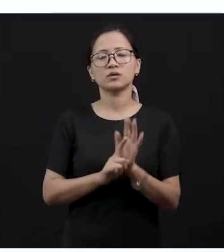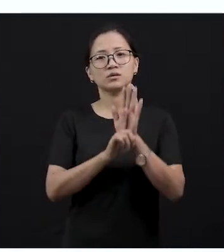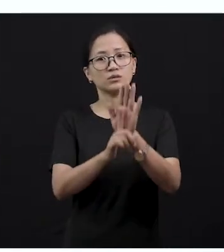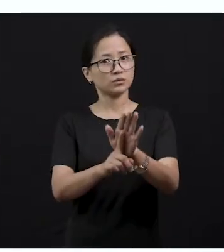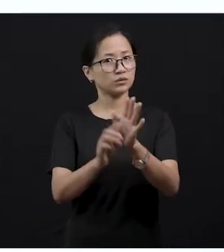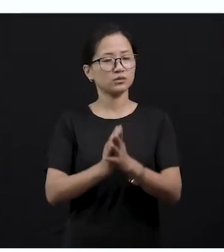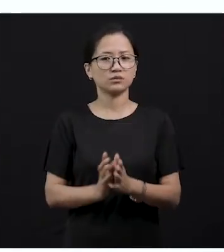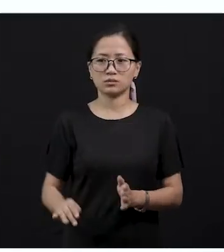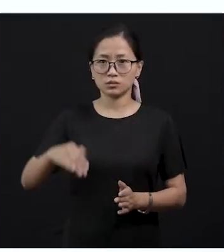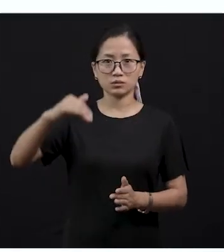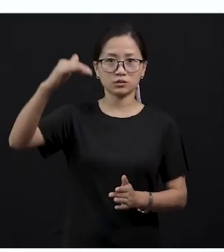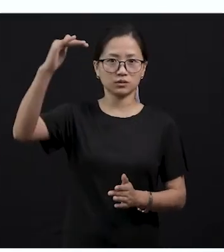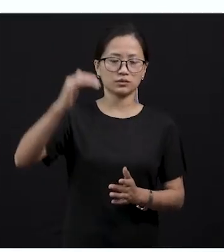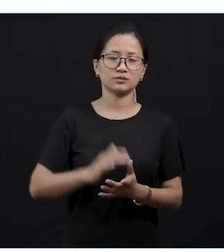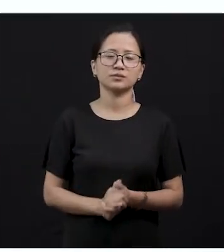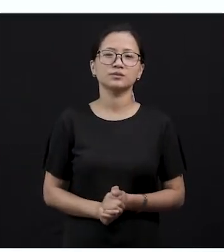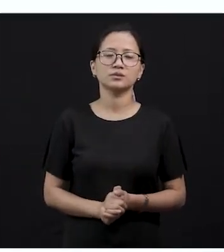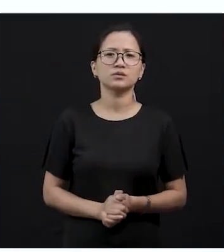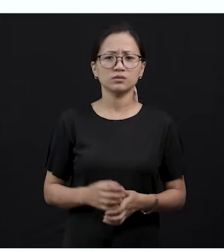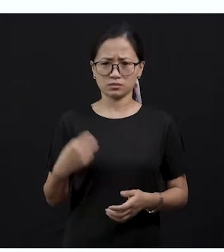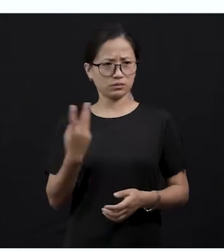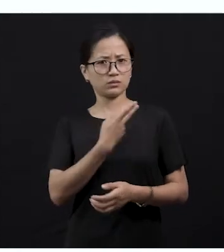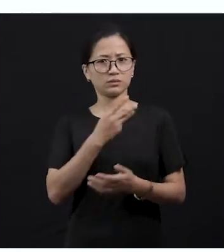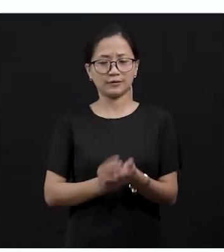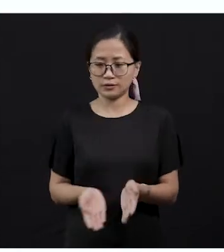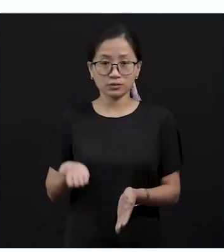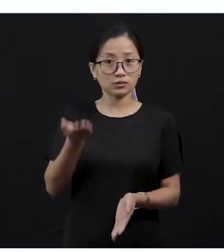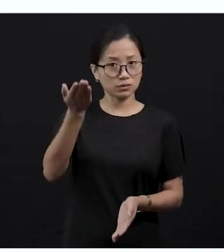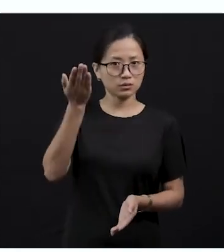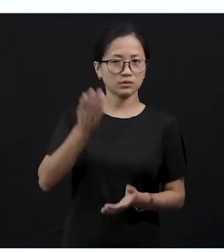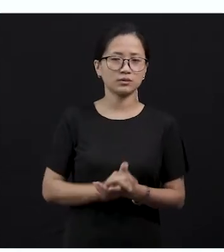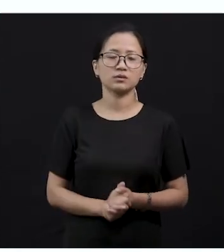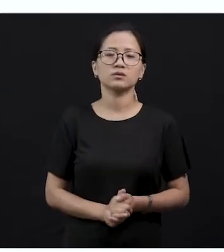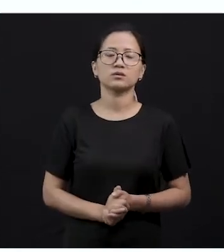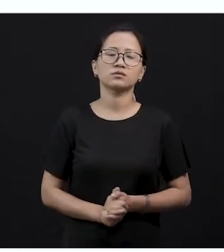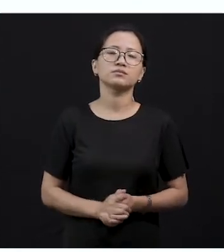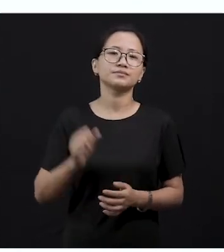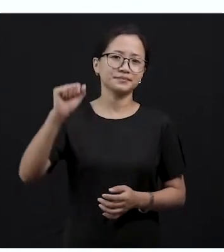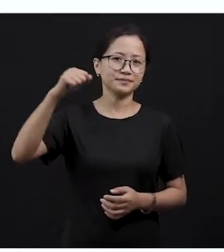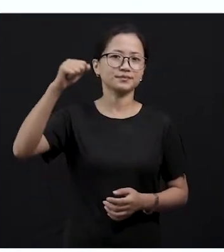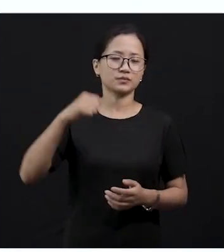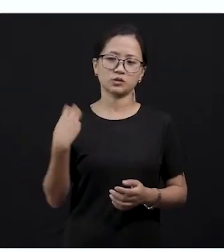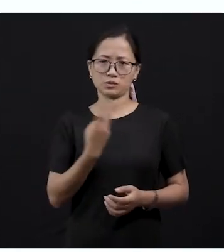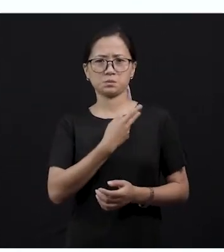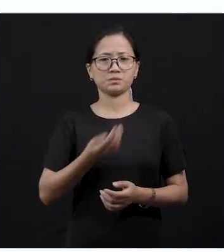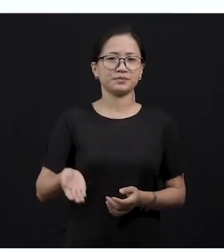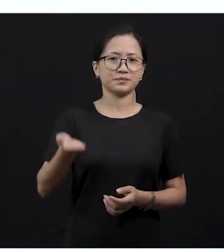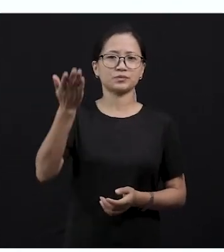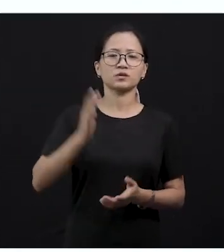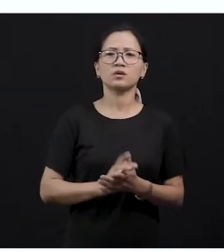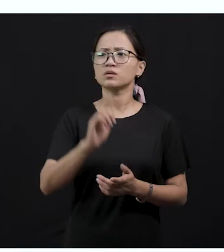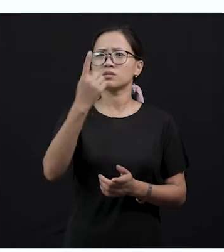growth? Organisms, do we grow? Yes. Yes, we grow. When you were,